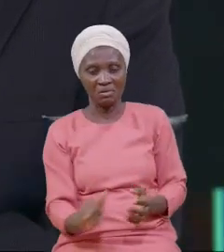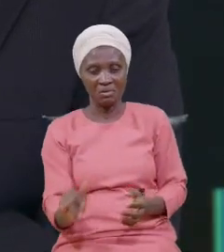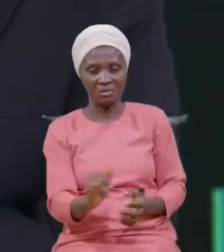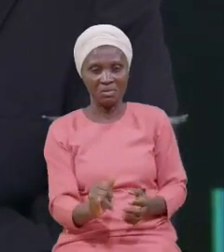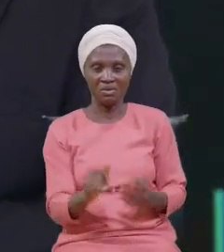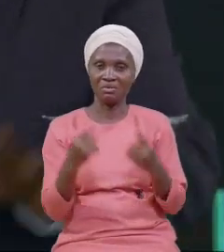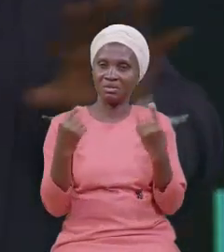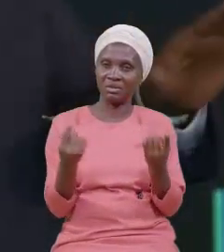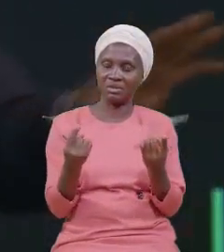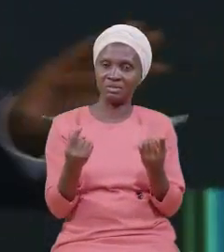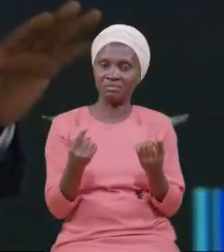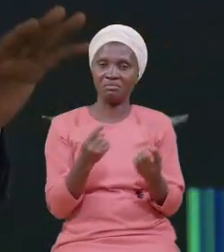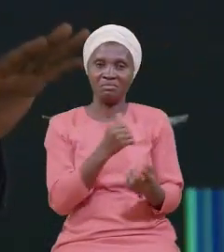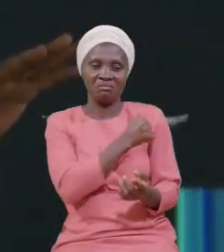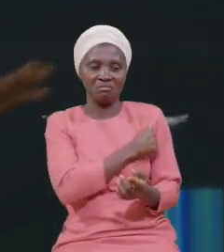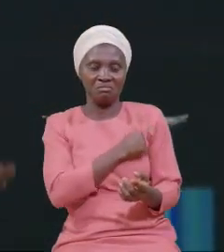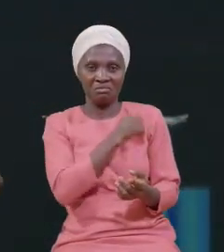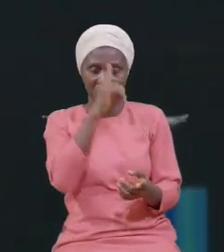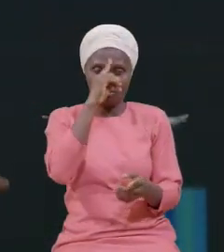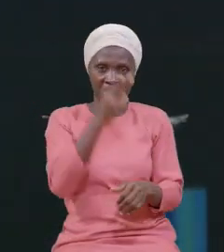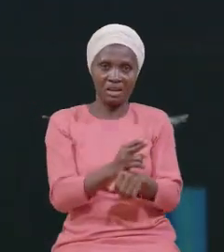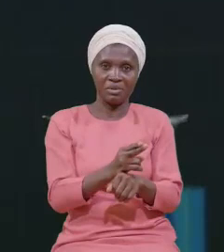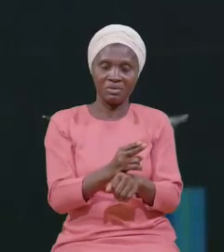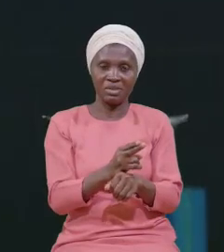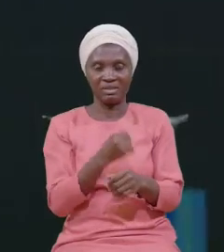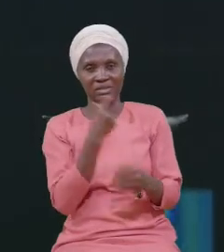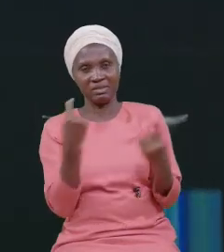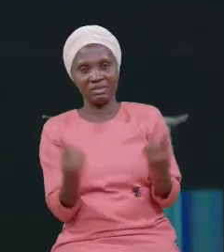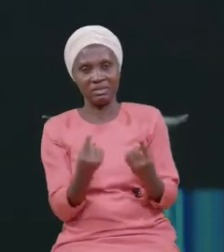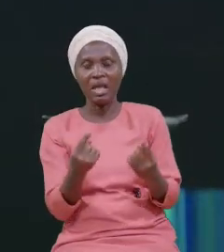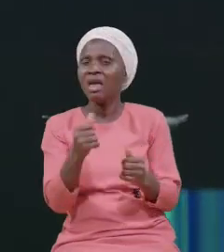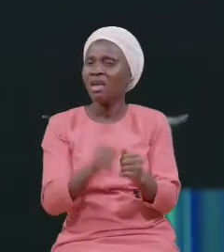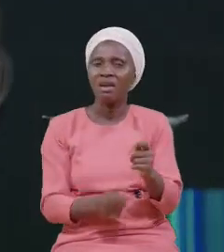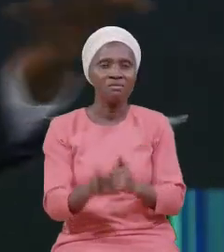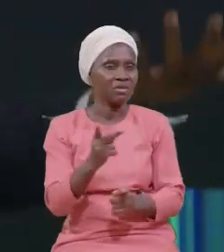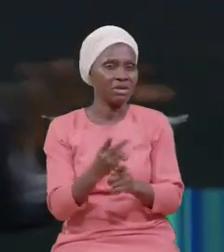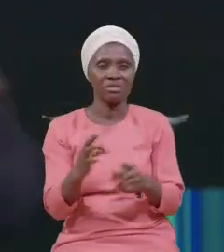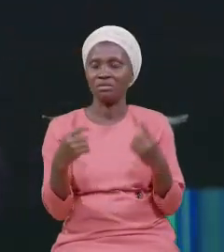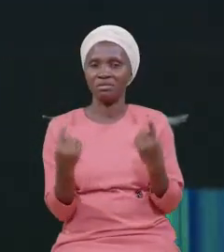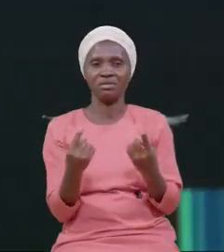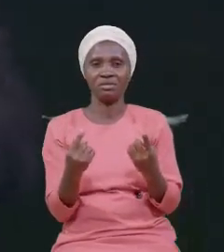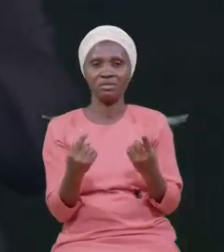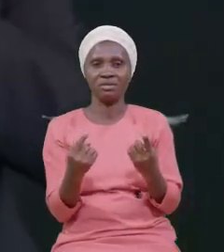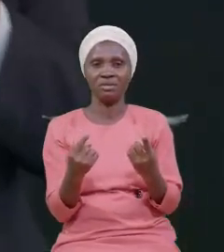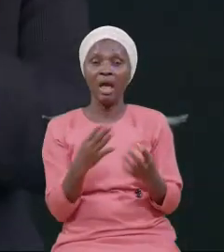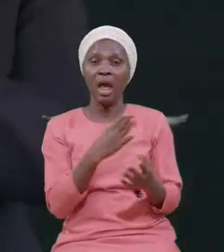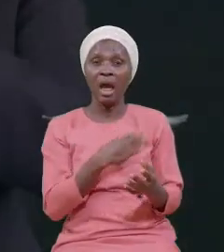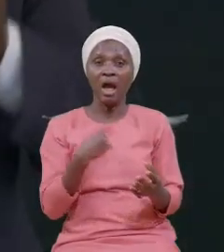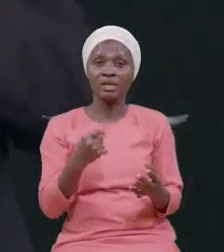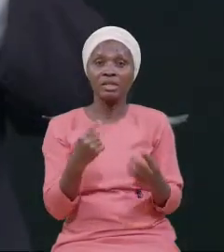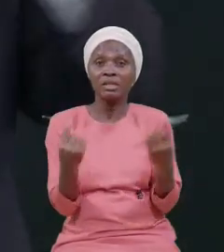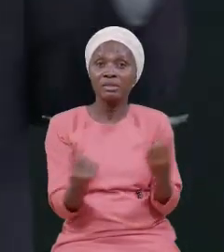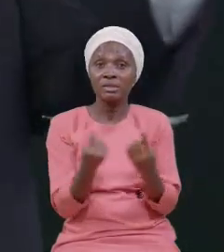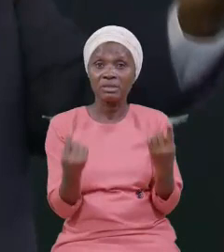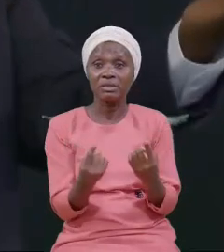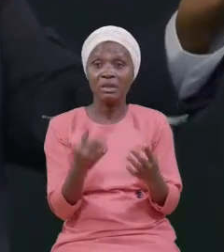habitual sin, every form of sin, those degrading sins, and the sins of the